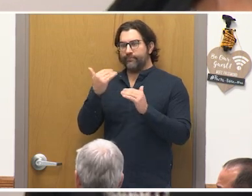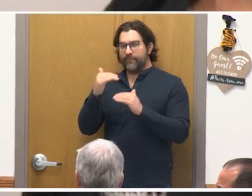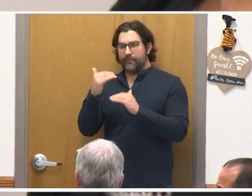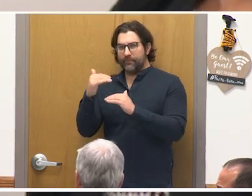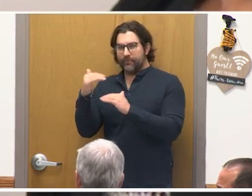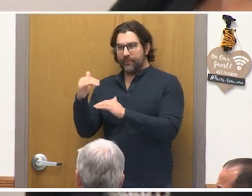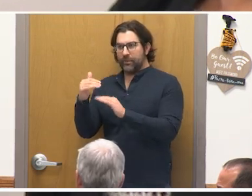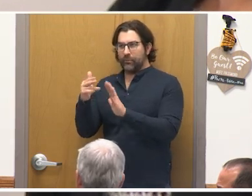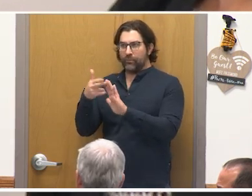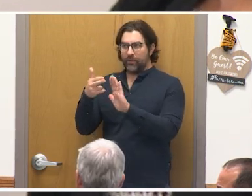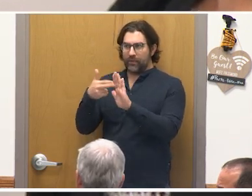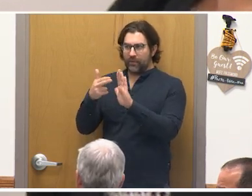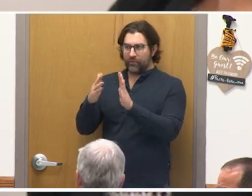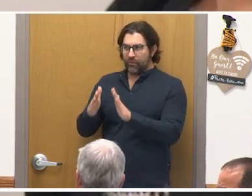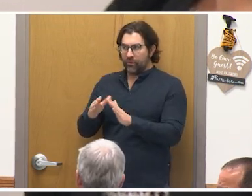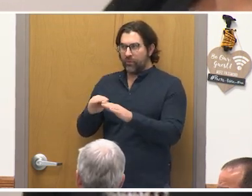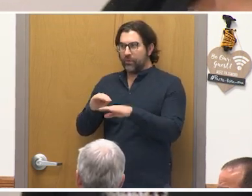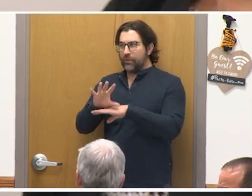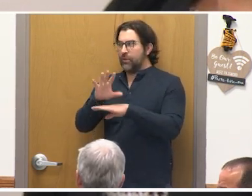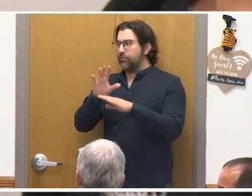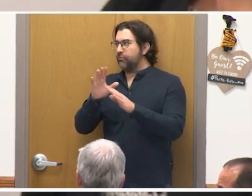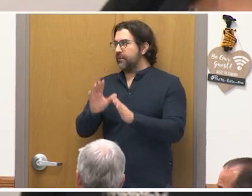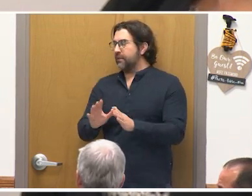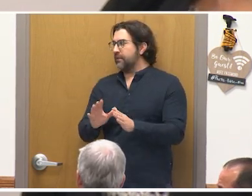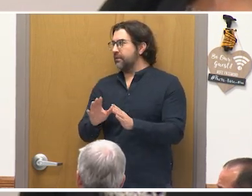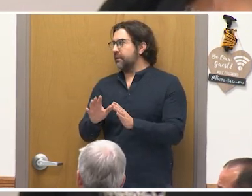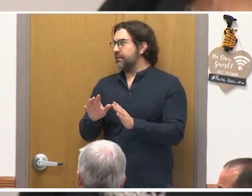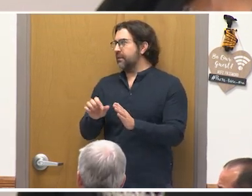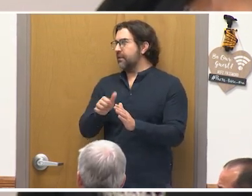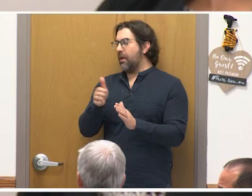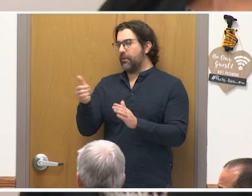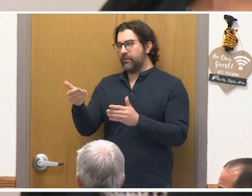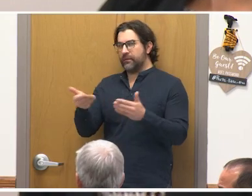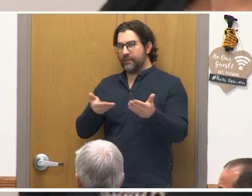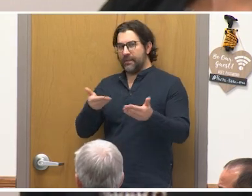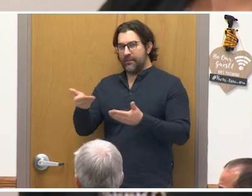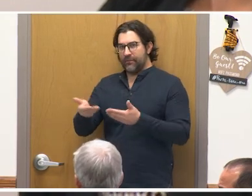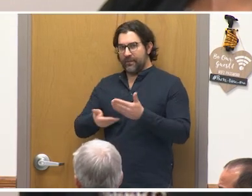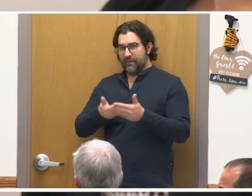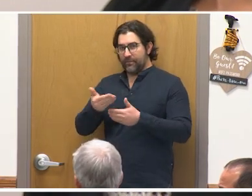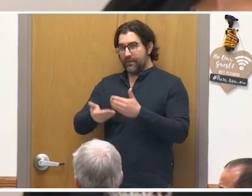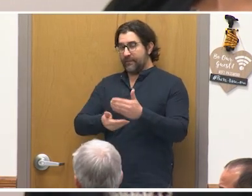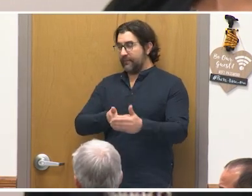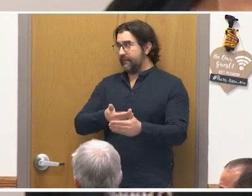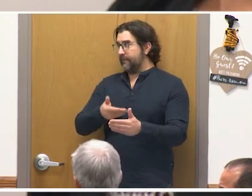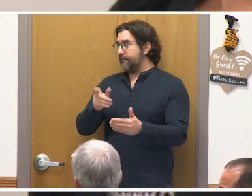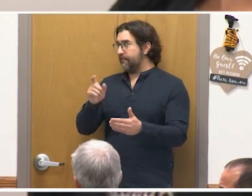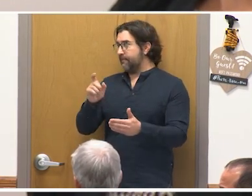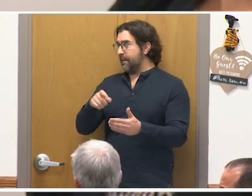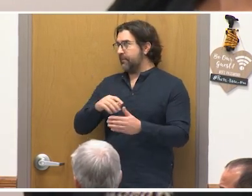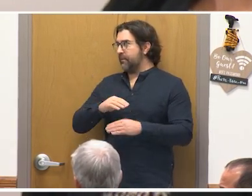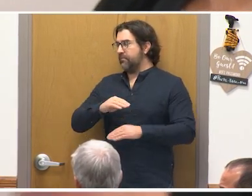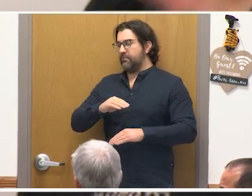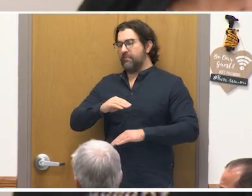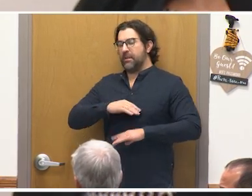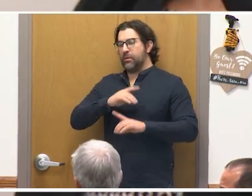of the contractors, consultants, and others that are brought on through that process, they have to meet those goals.